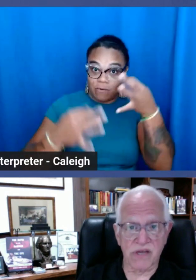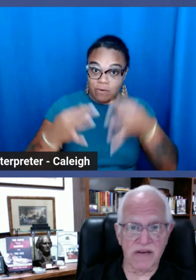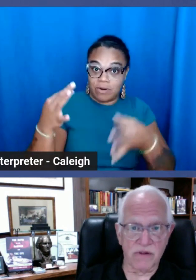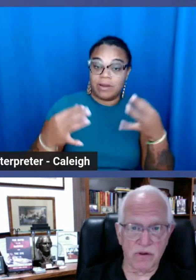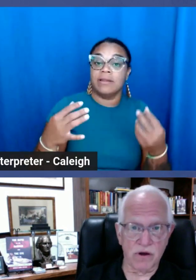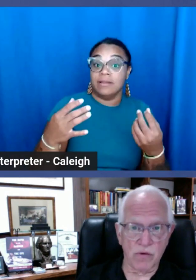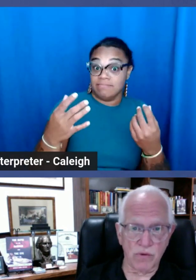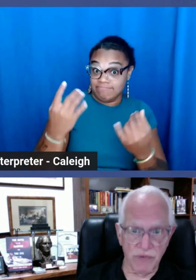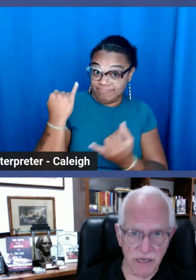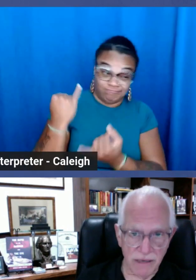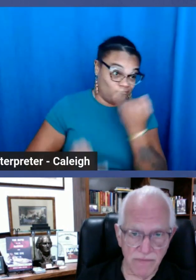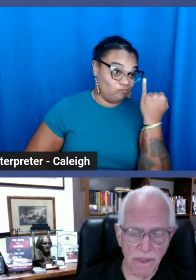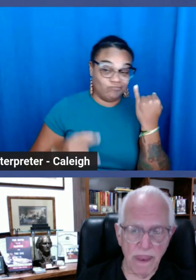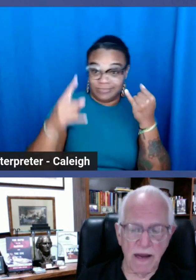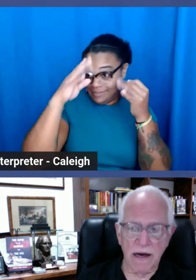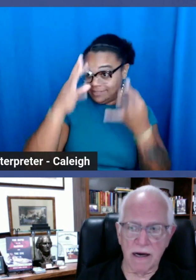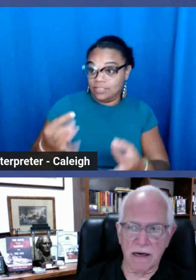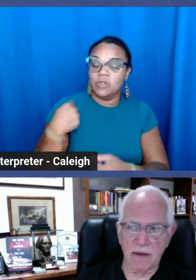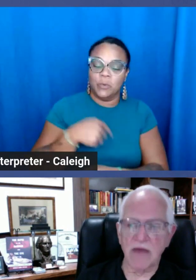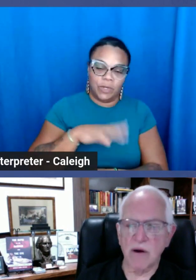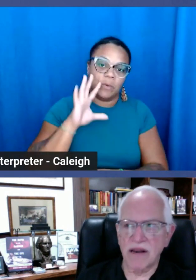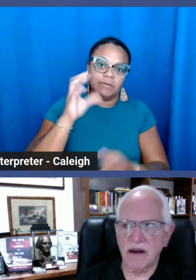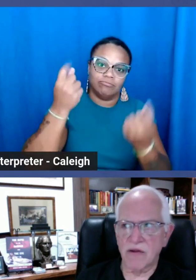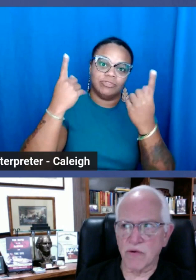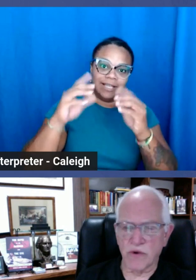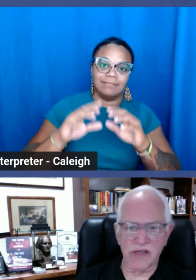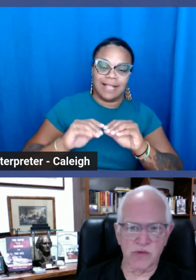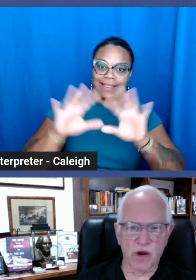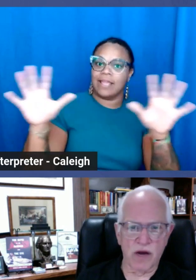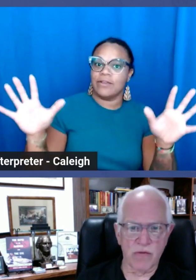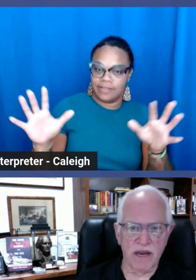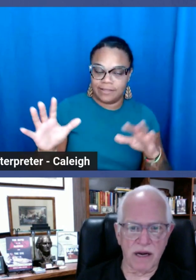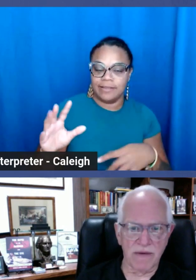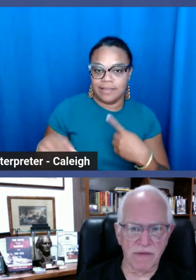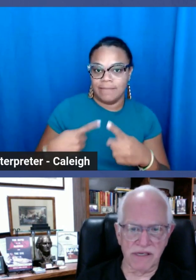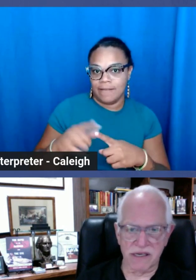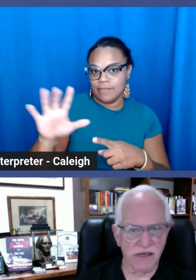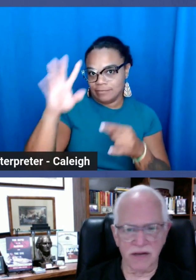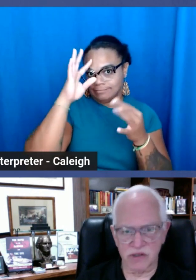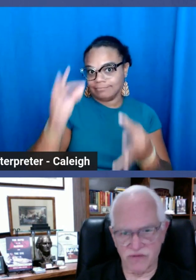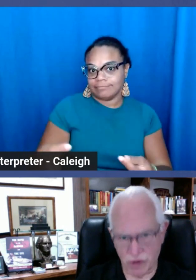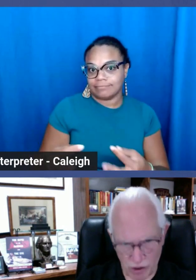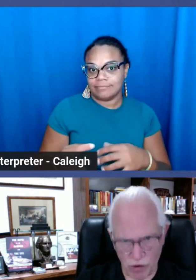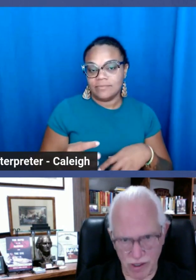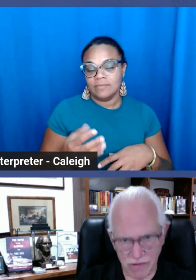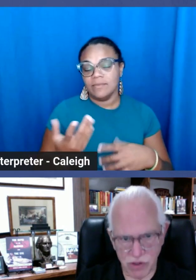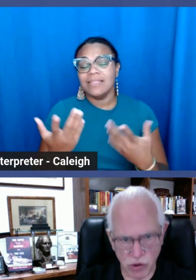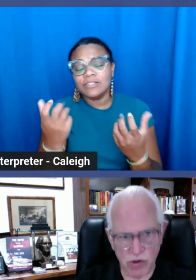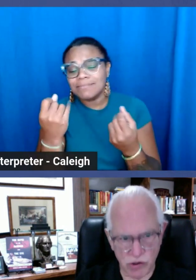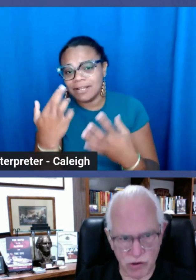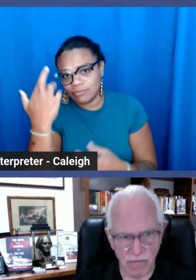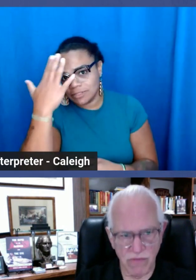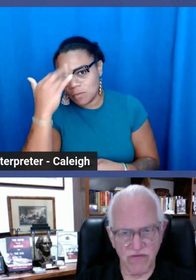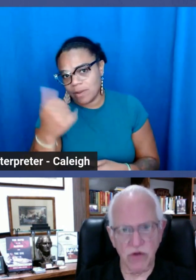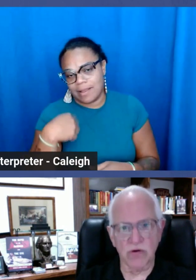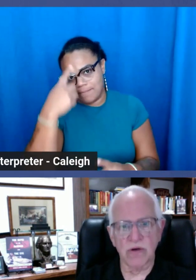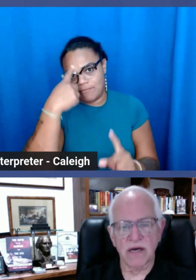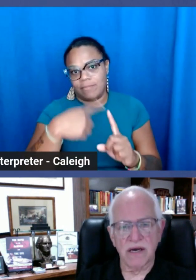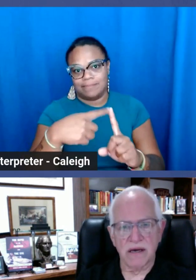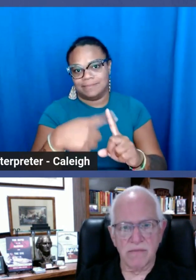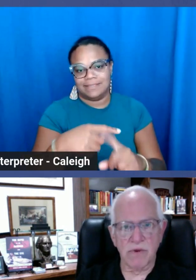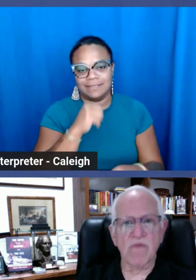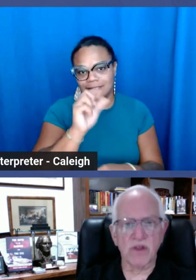what the state of the law will be. And another of the reasons why I remain optimistic is not just for the current short-term